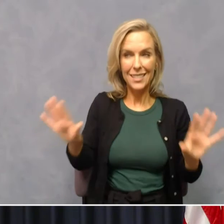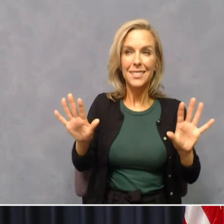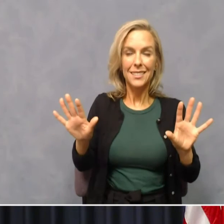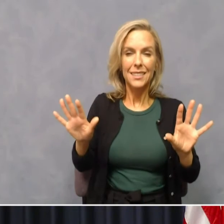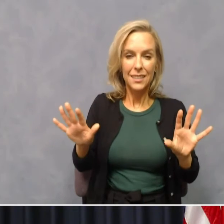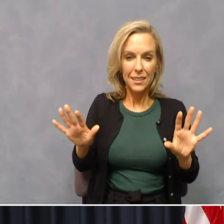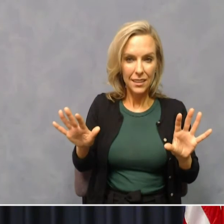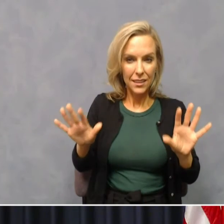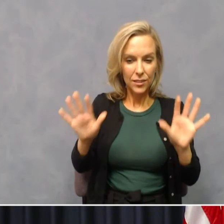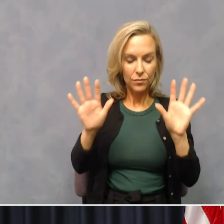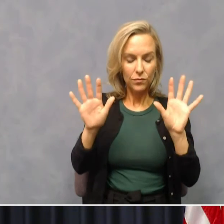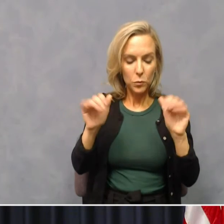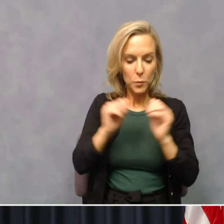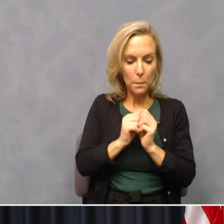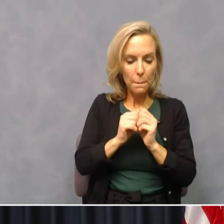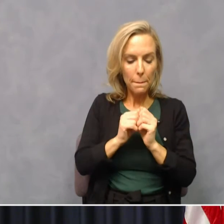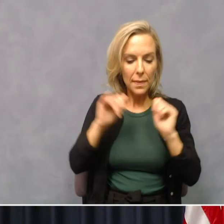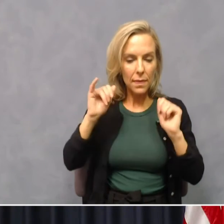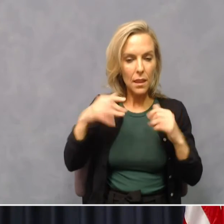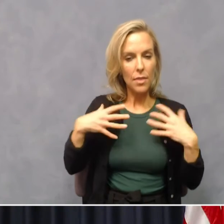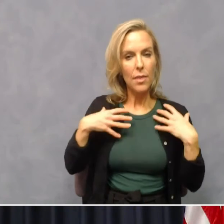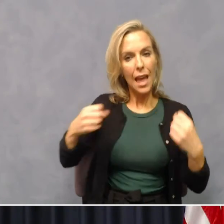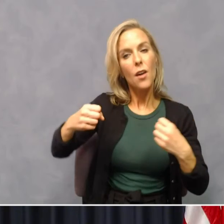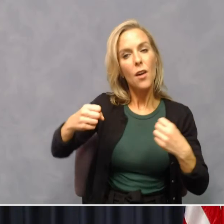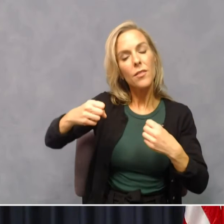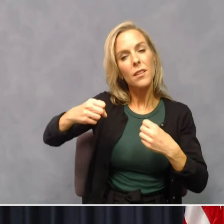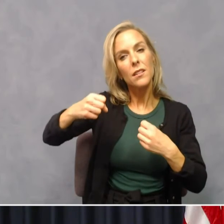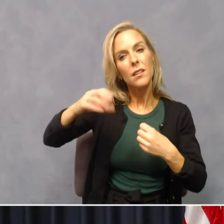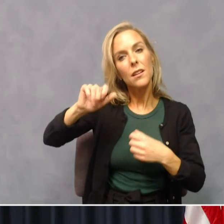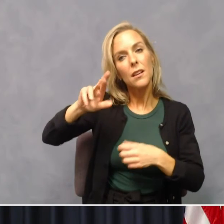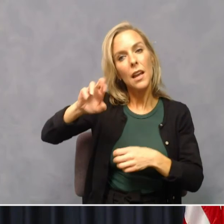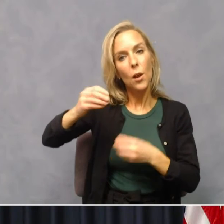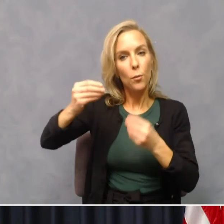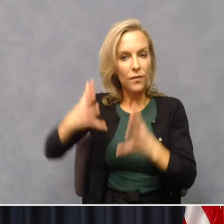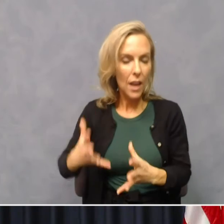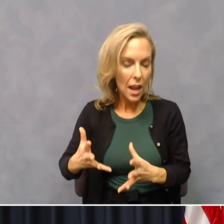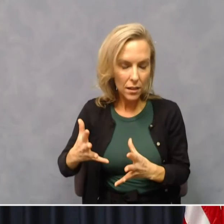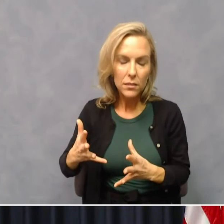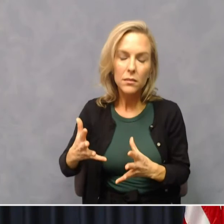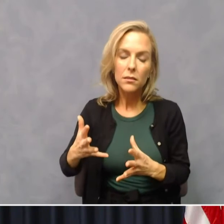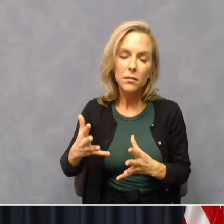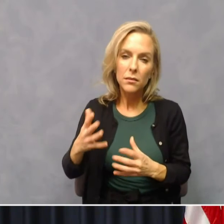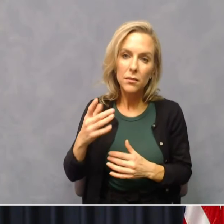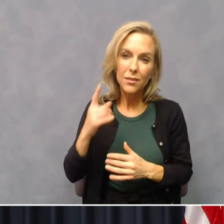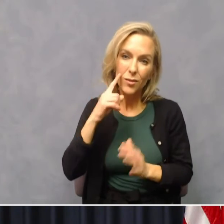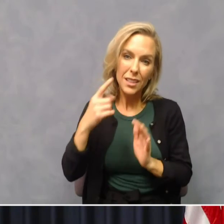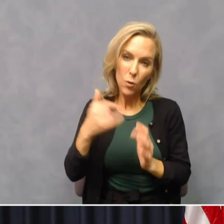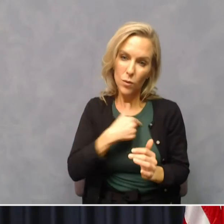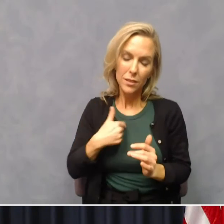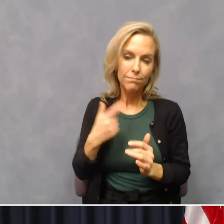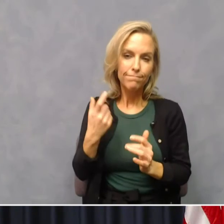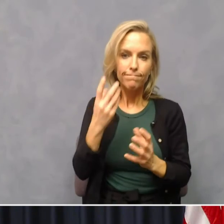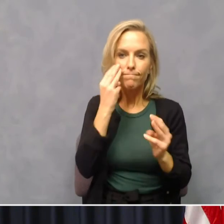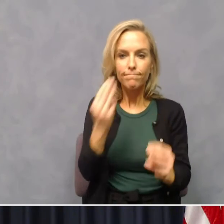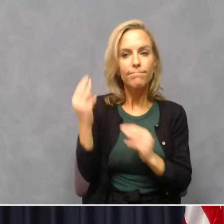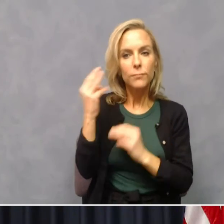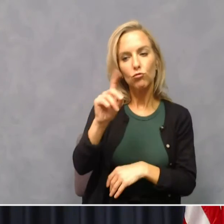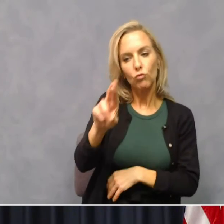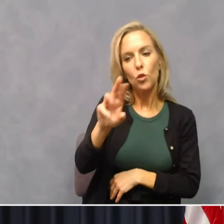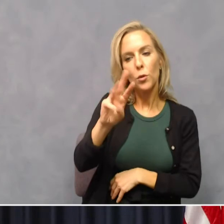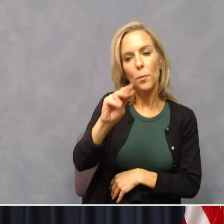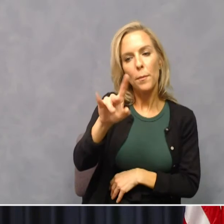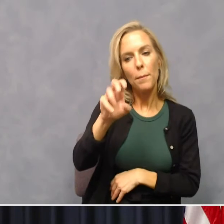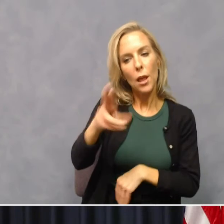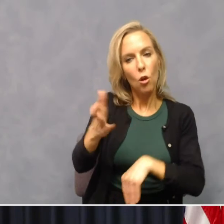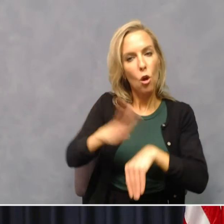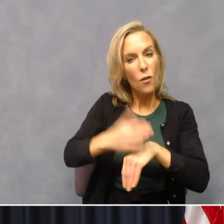the healthcare providers like Dr. Miller that are on the front lines,